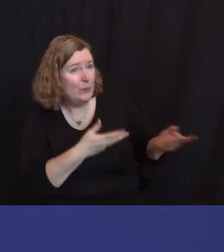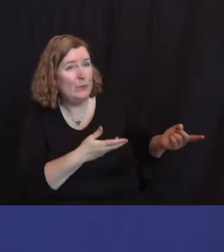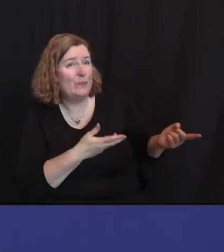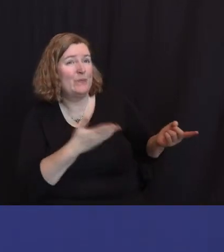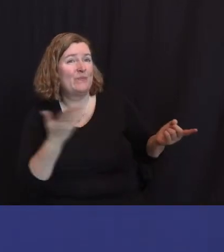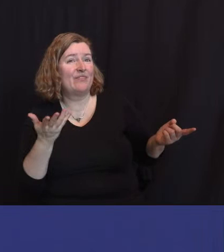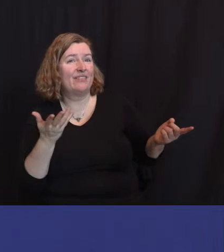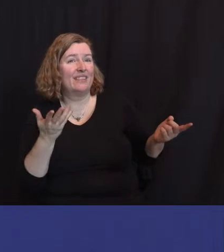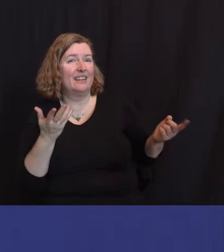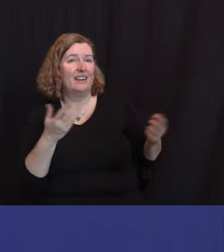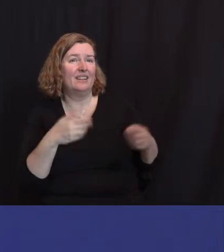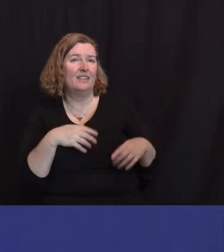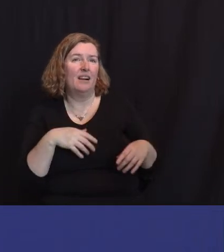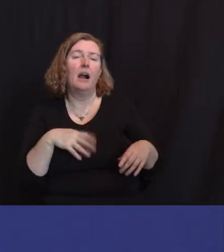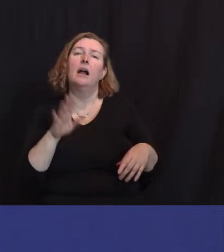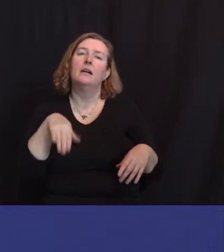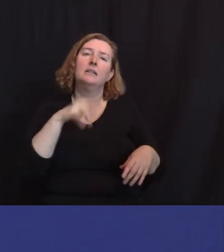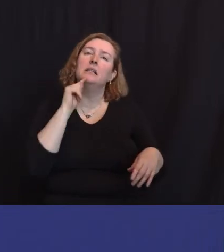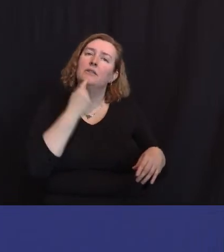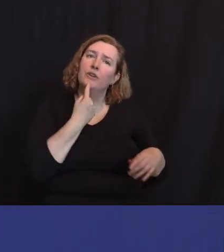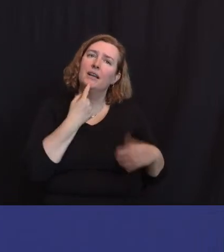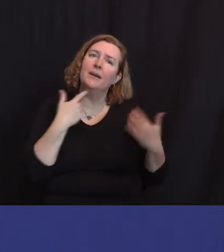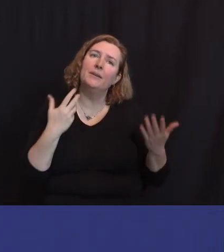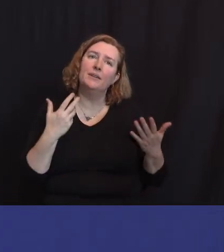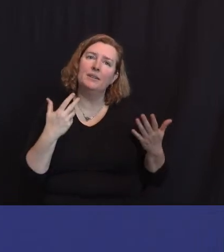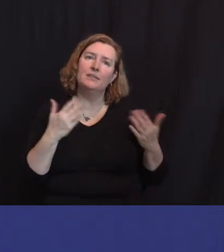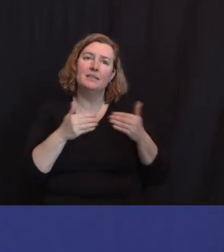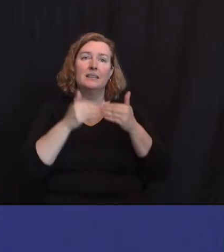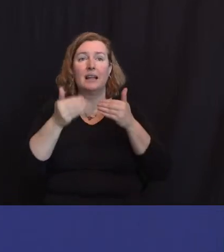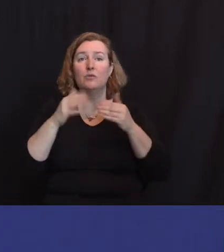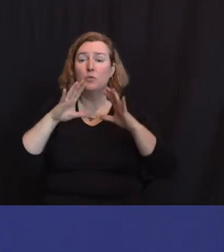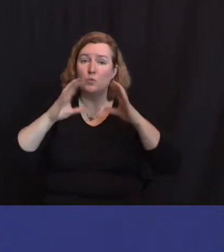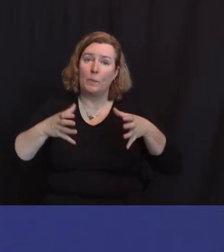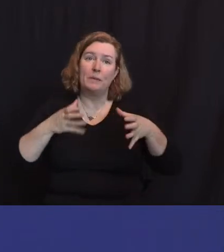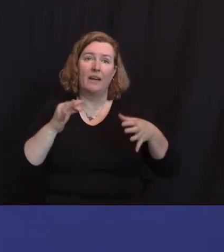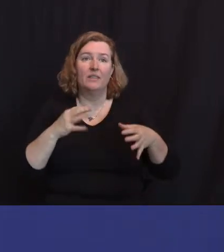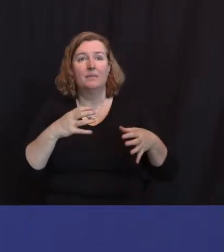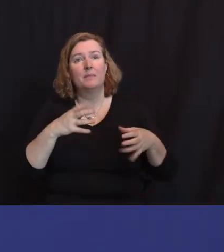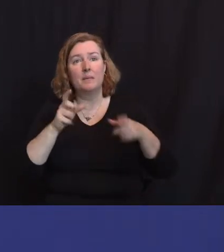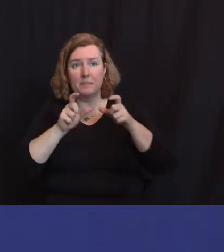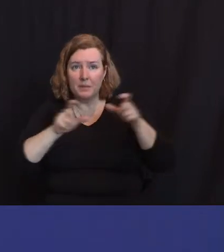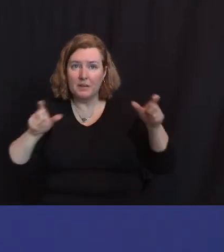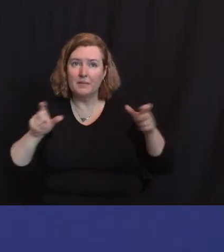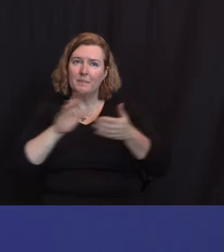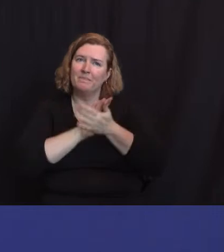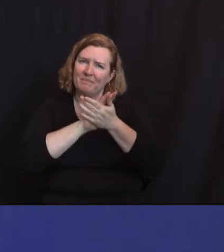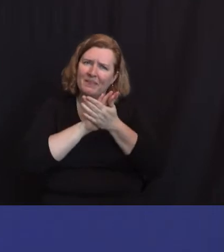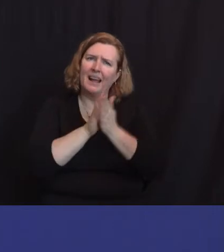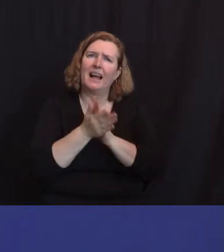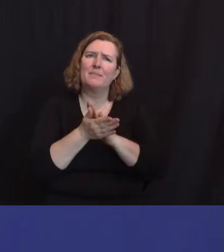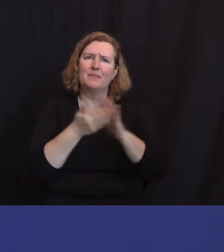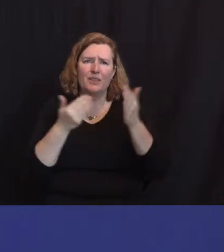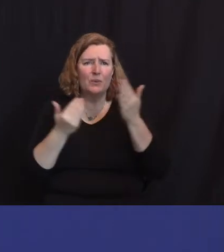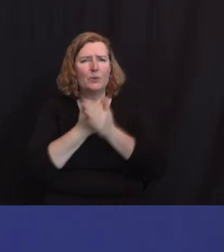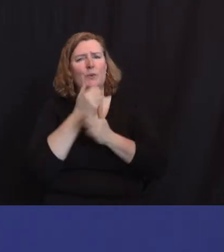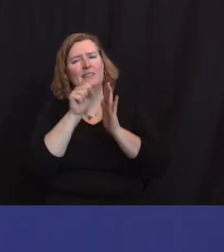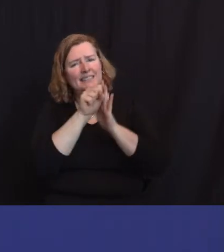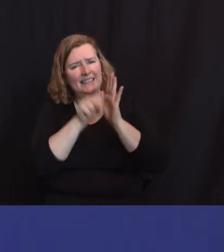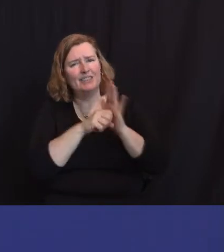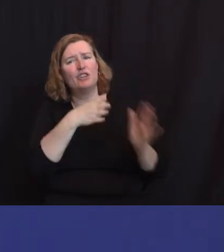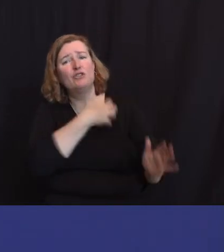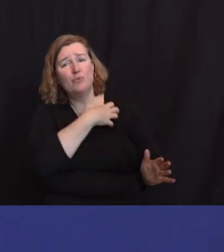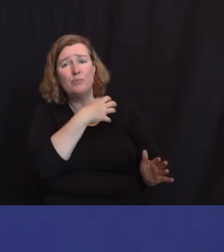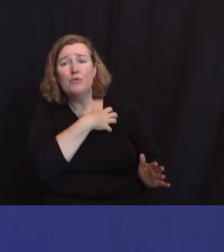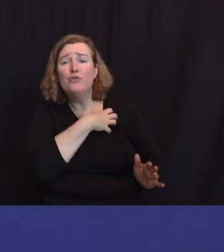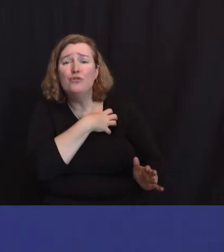all seriousness, get the next generation to choose to become a New Jersey State Trooper to fill the shoes that